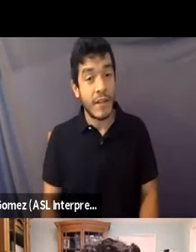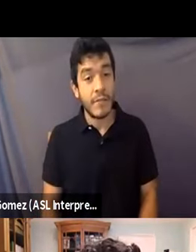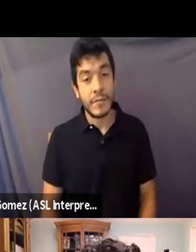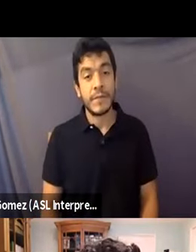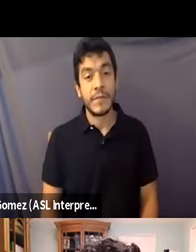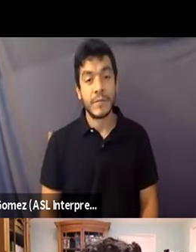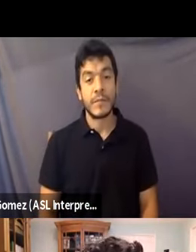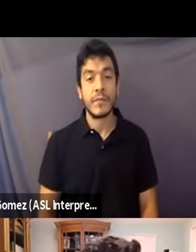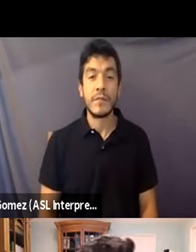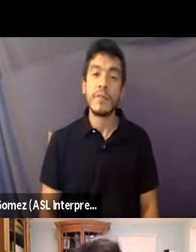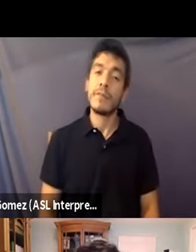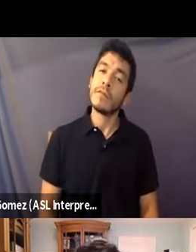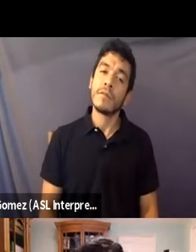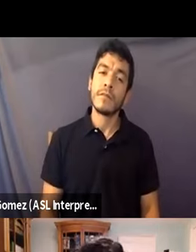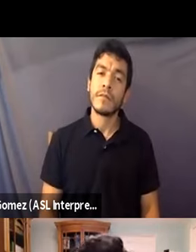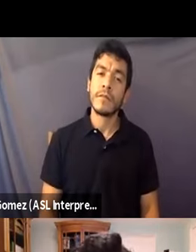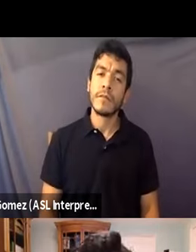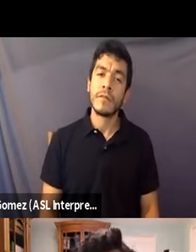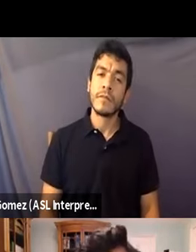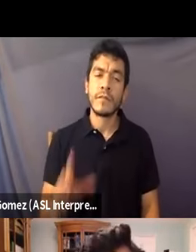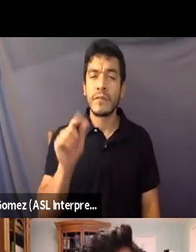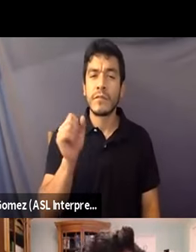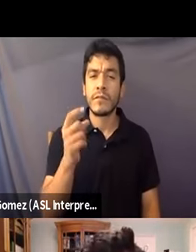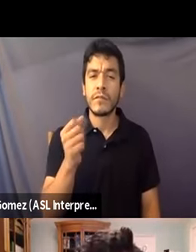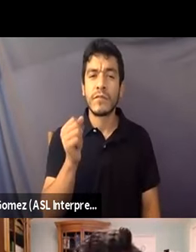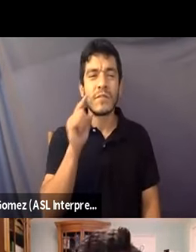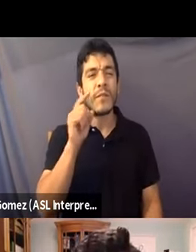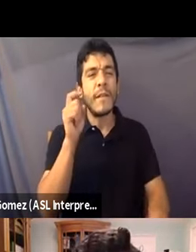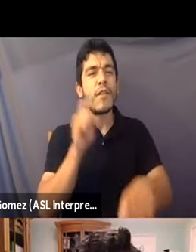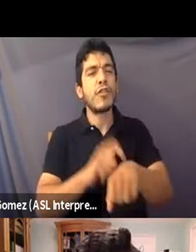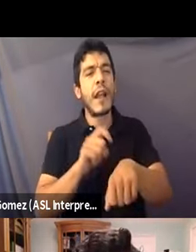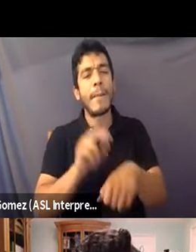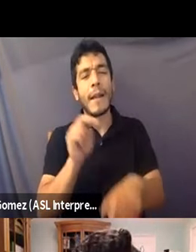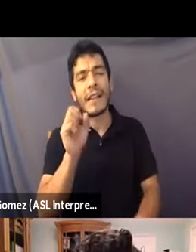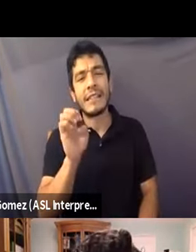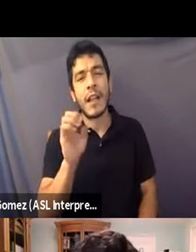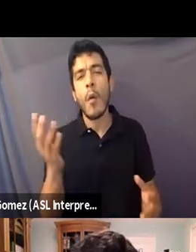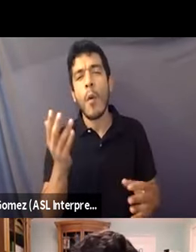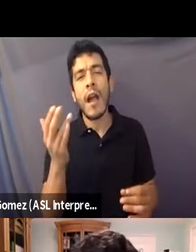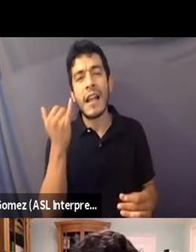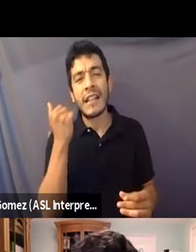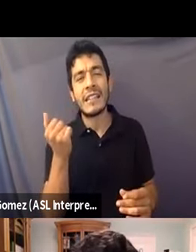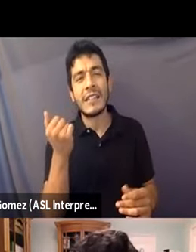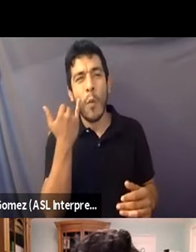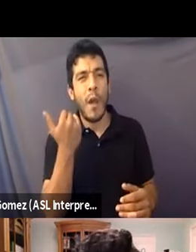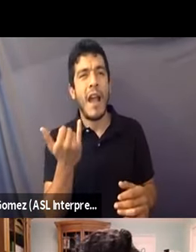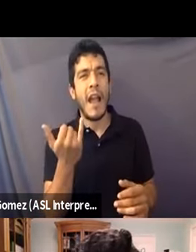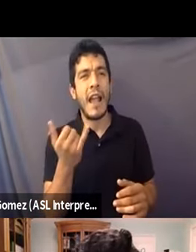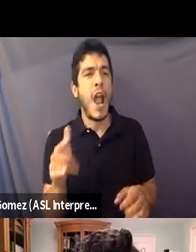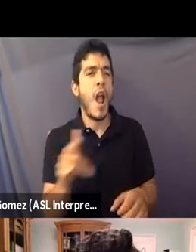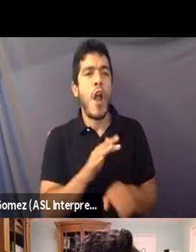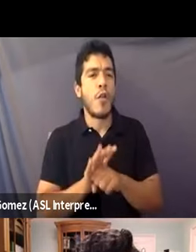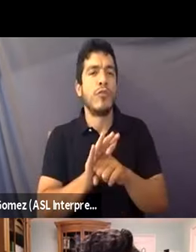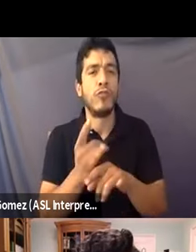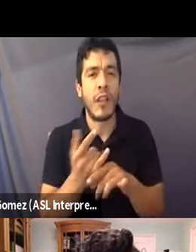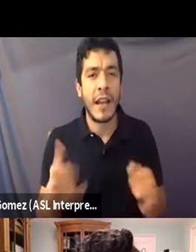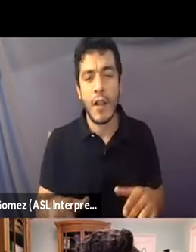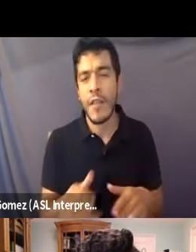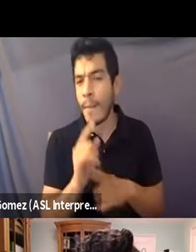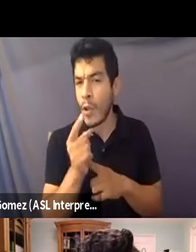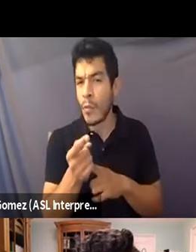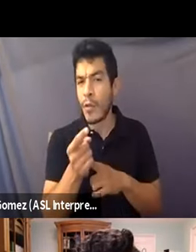of time and say, what's driving this aggressive push right now? In this moment, you know, we're seeing this